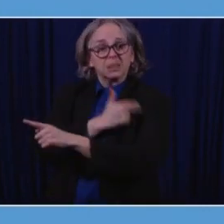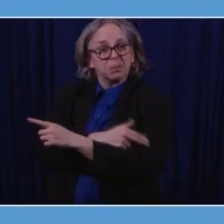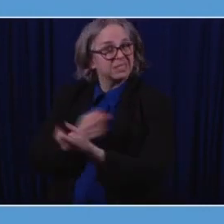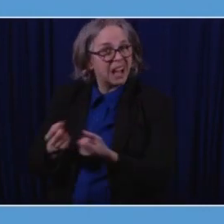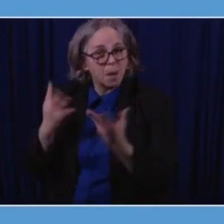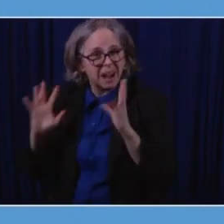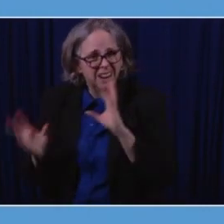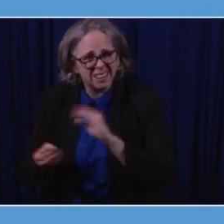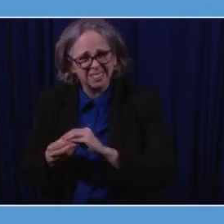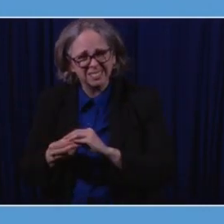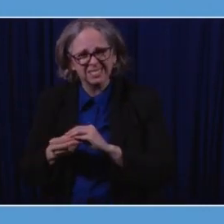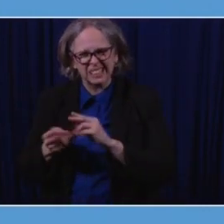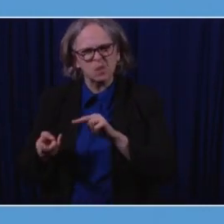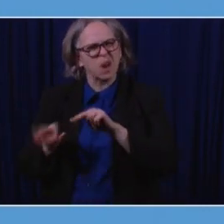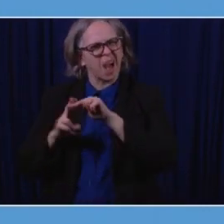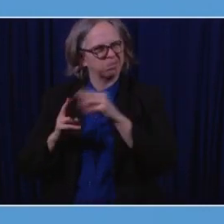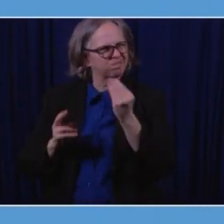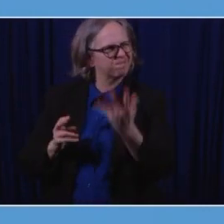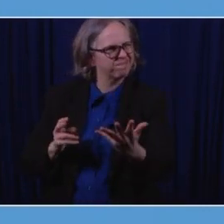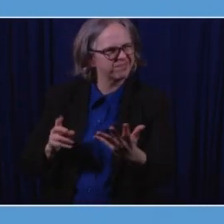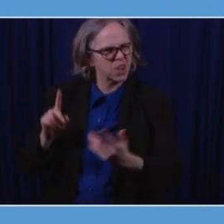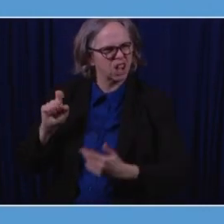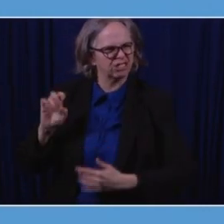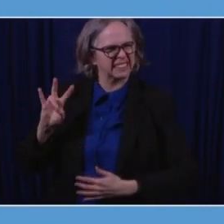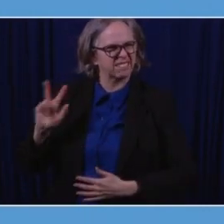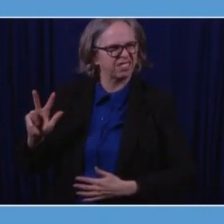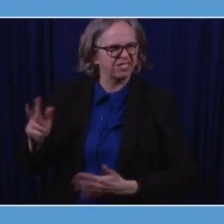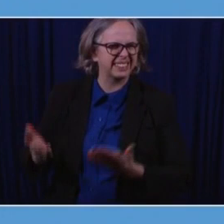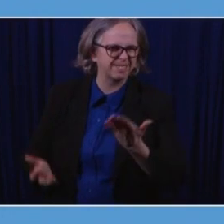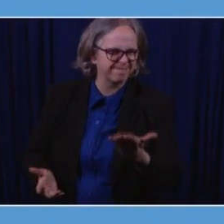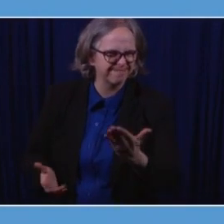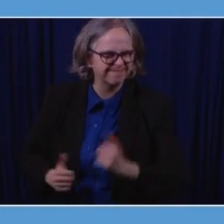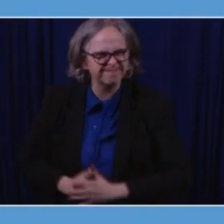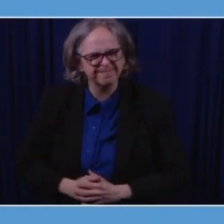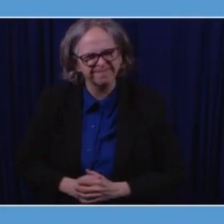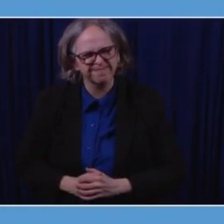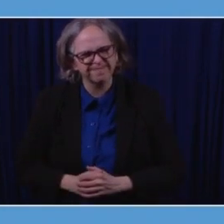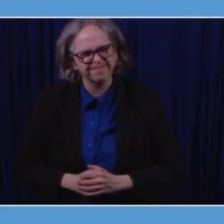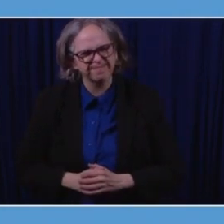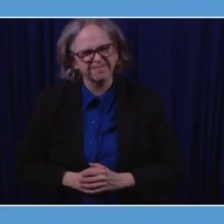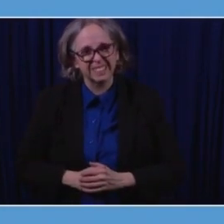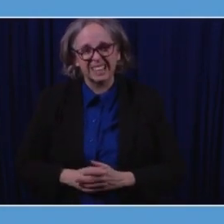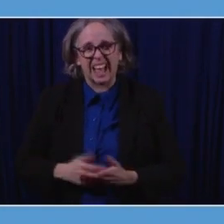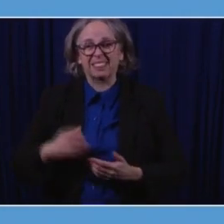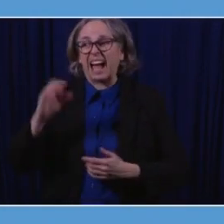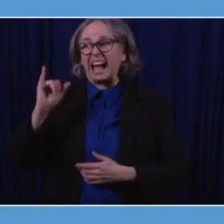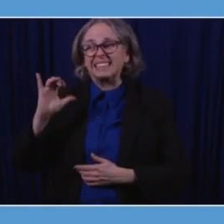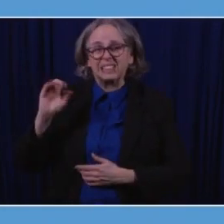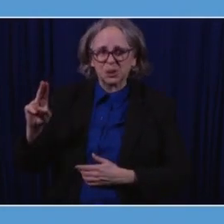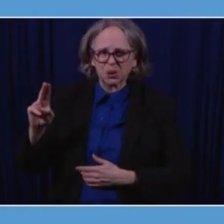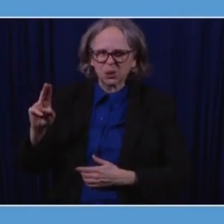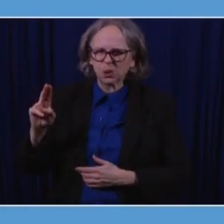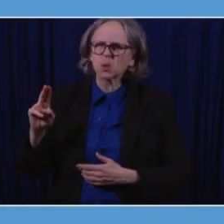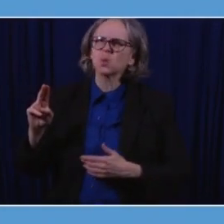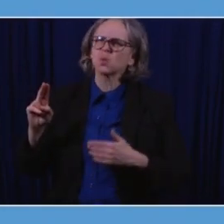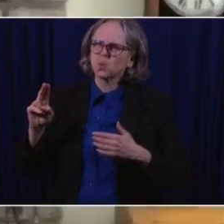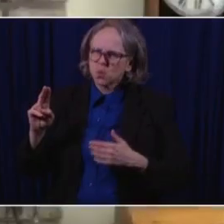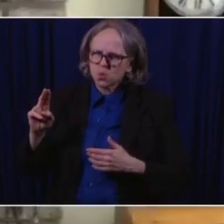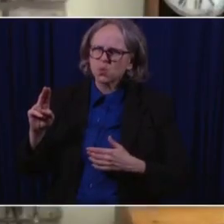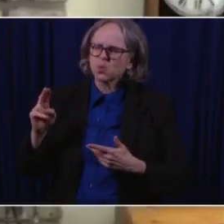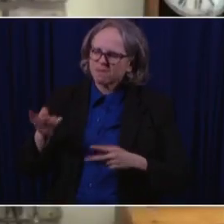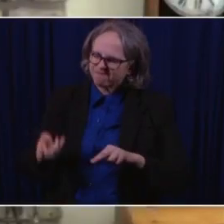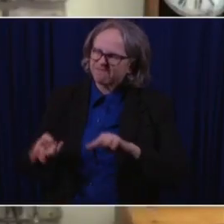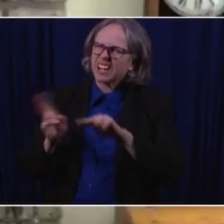higher number than, frankly, we've been running. And when we look down here at ICU admissions, they are higher